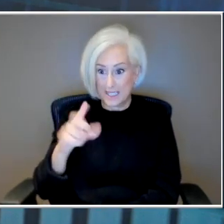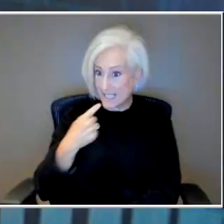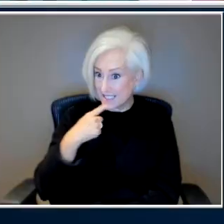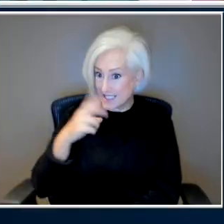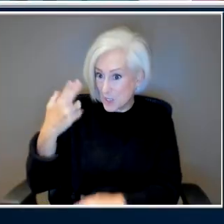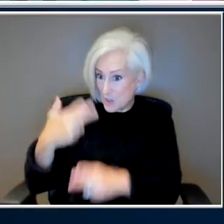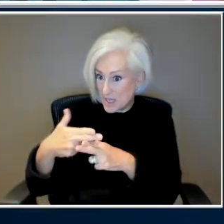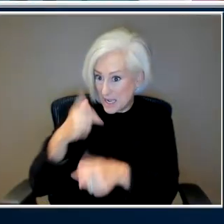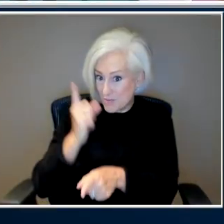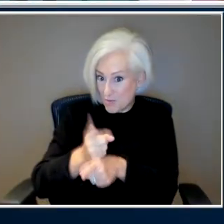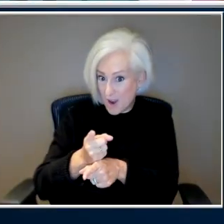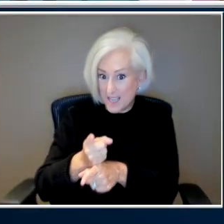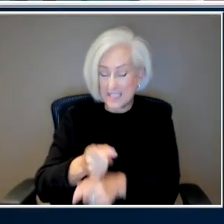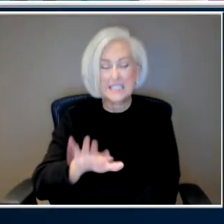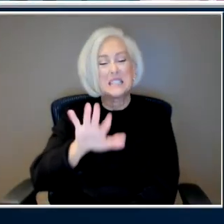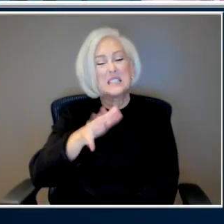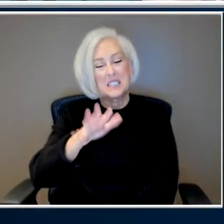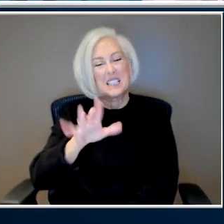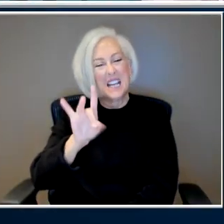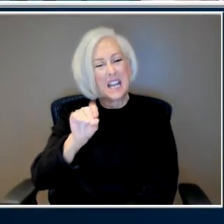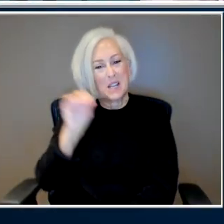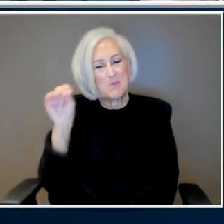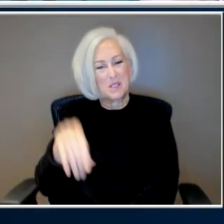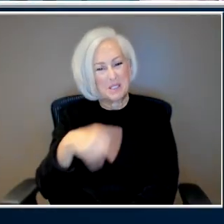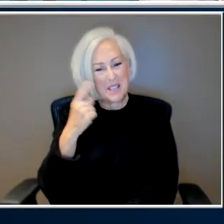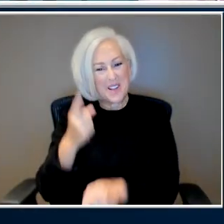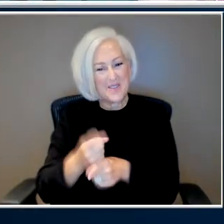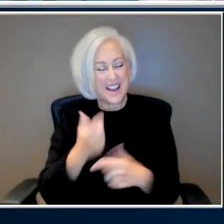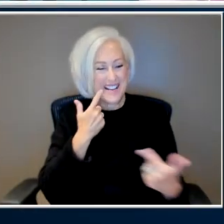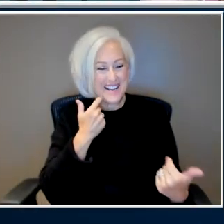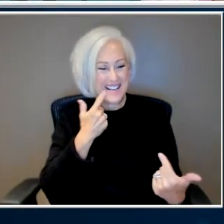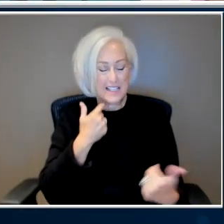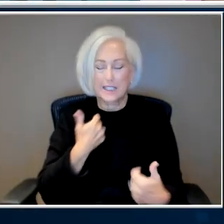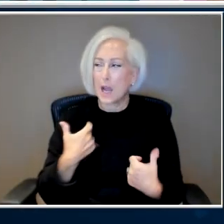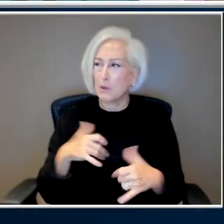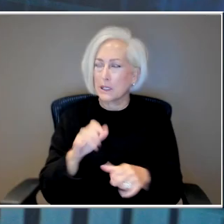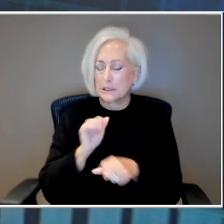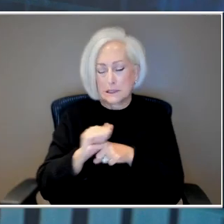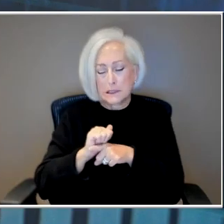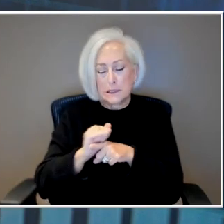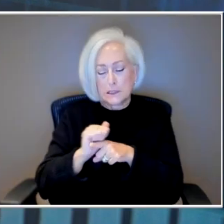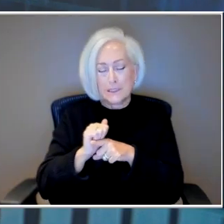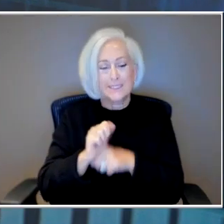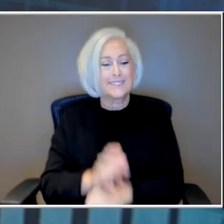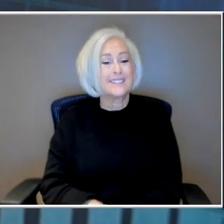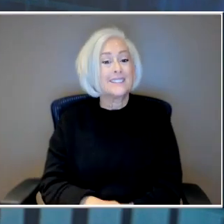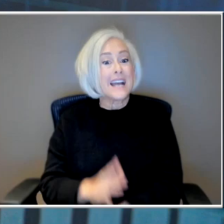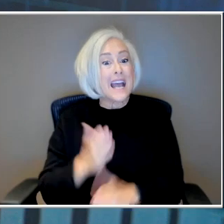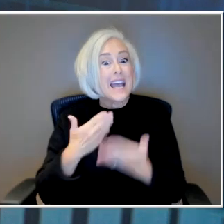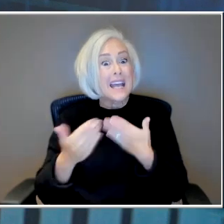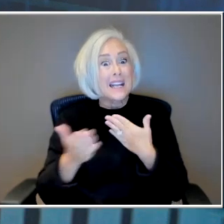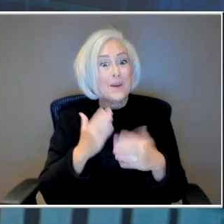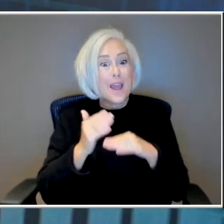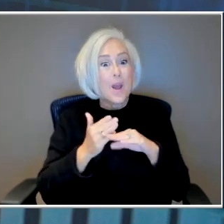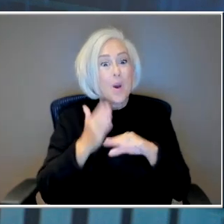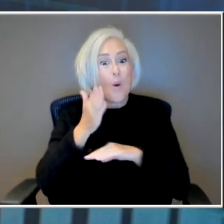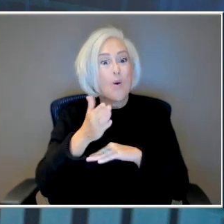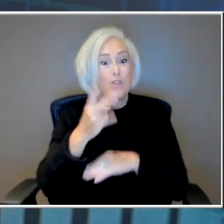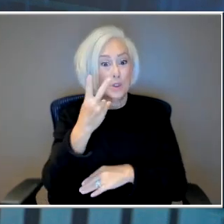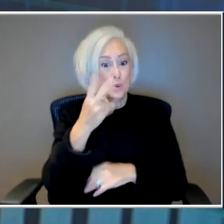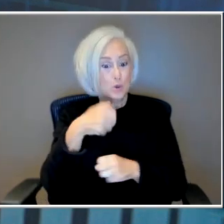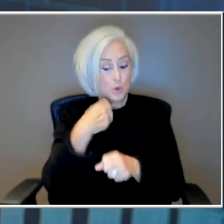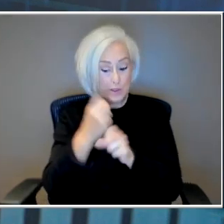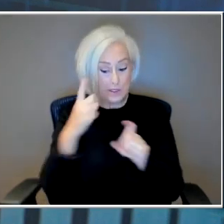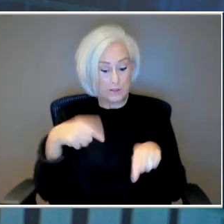You got about 80% there. I'm going to keep looking at it. Okay. It's been more than 2 years since we last spoke with Anil.